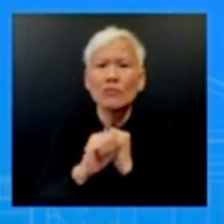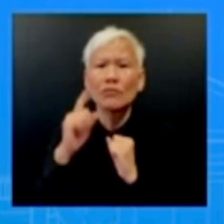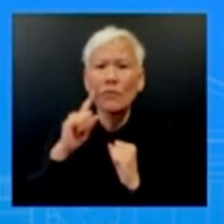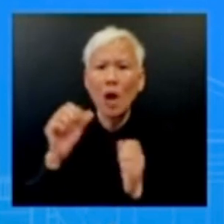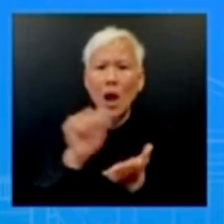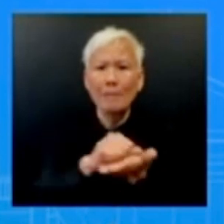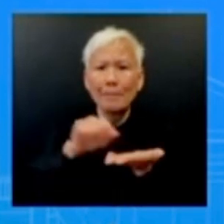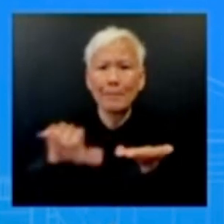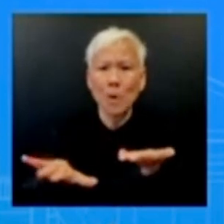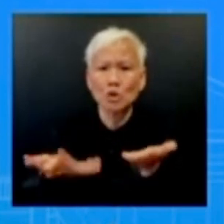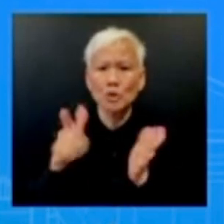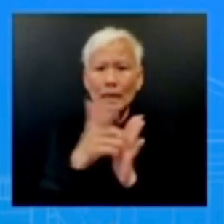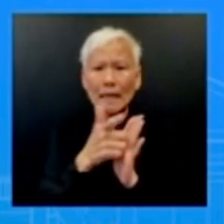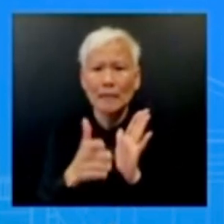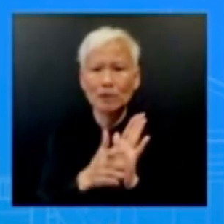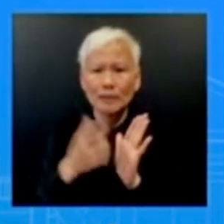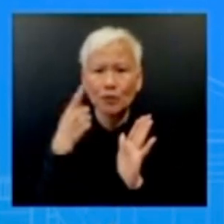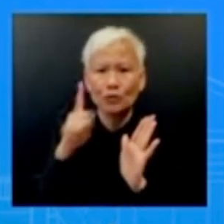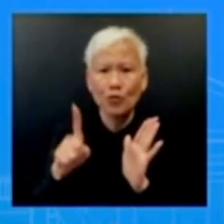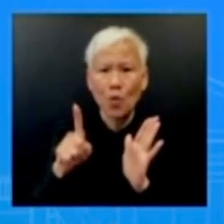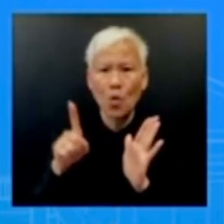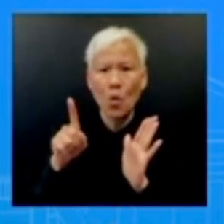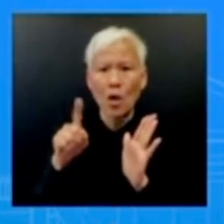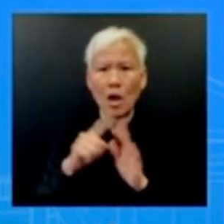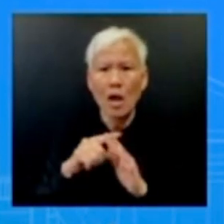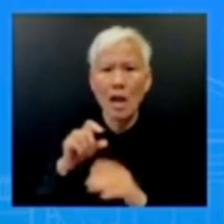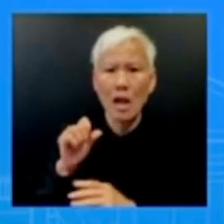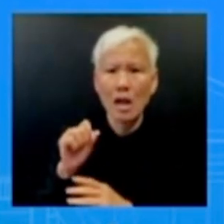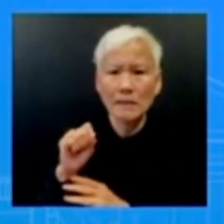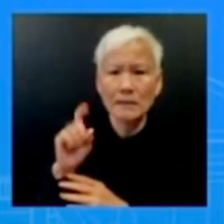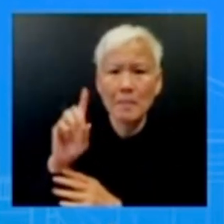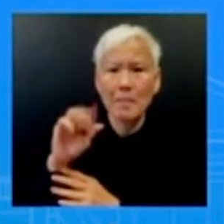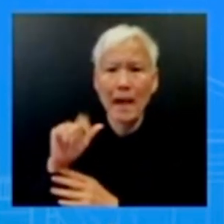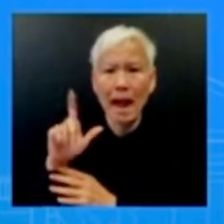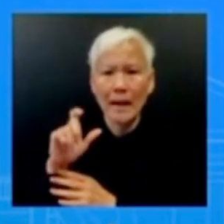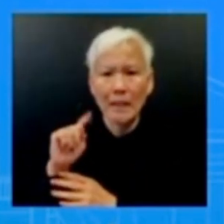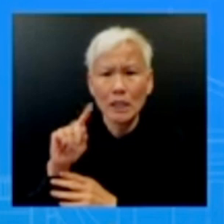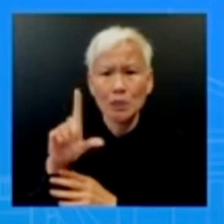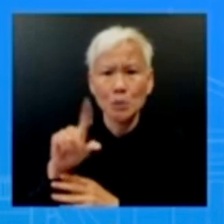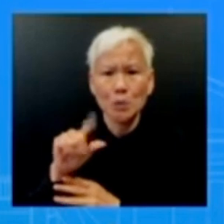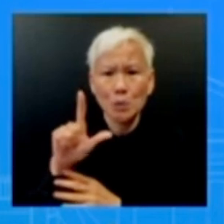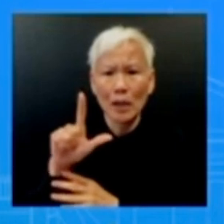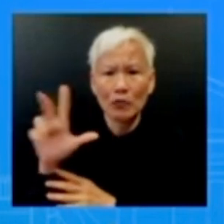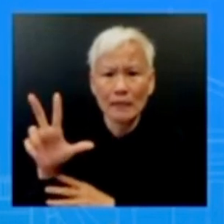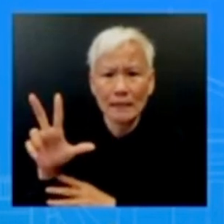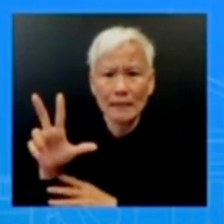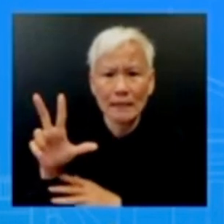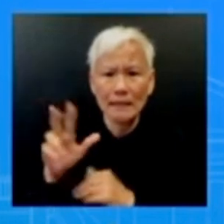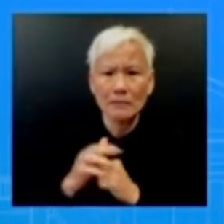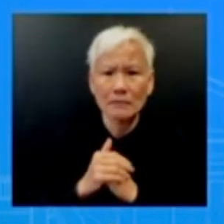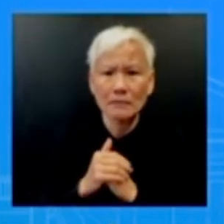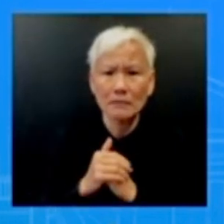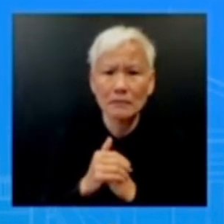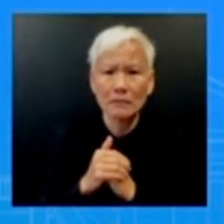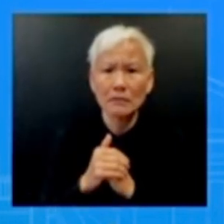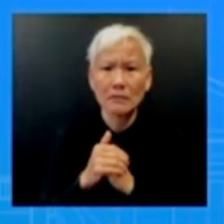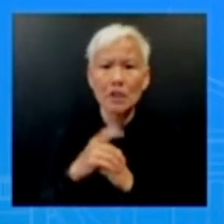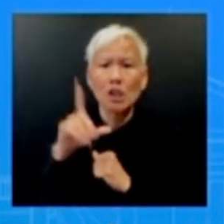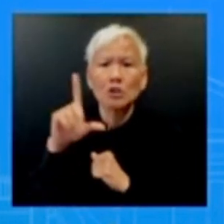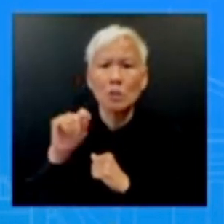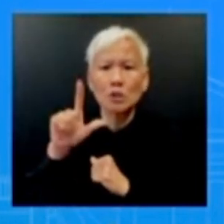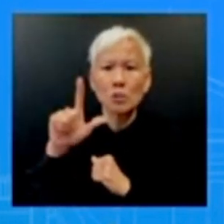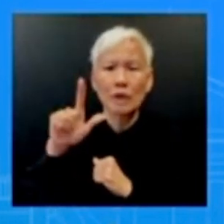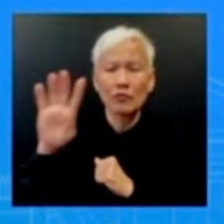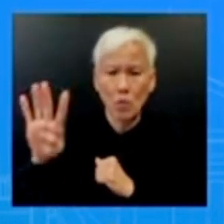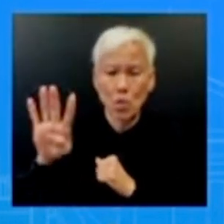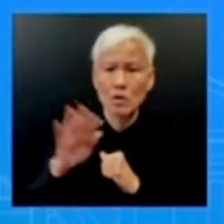in 2023 and 2024. One example that's gaining some steam is in Ohio. Is the administration doing anything